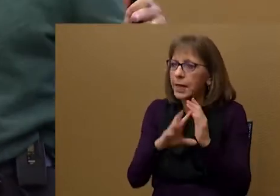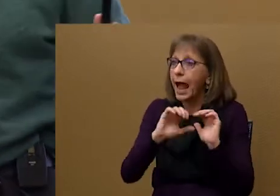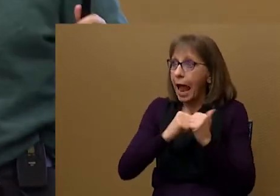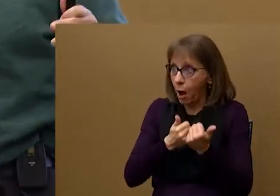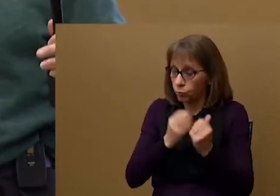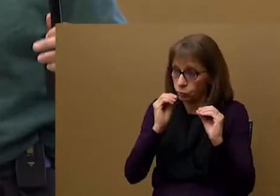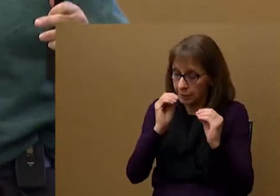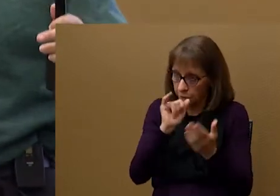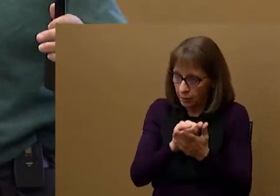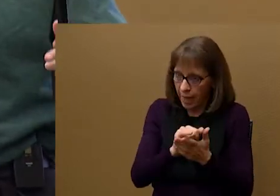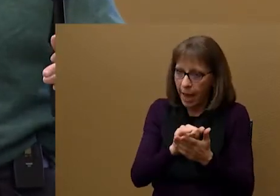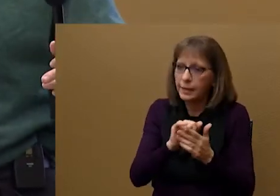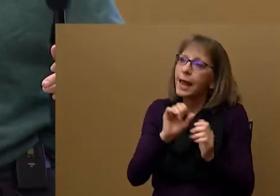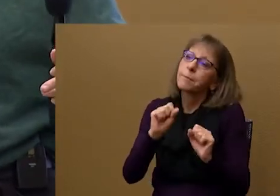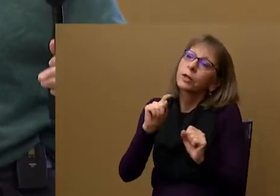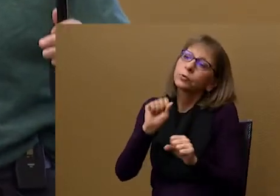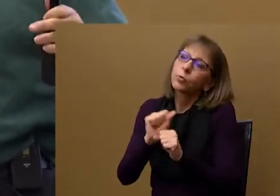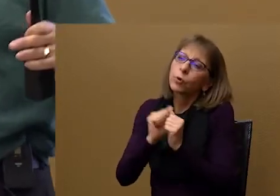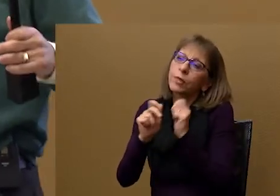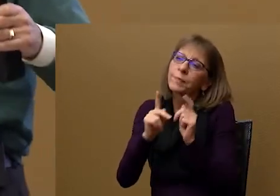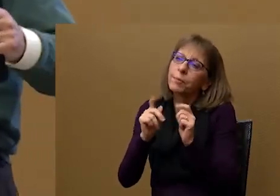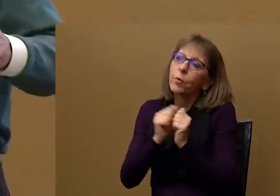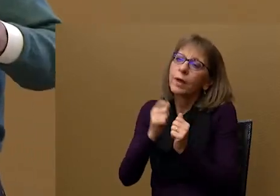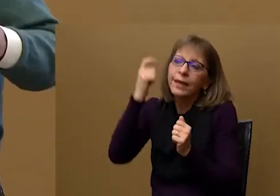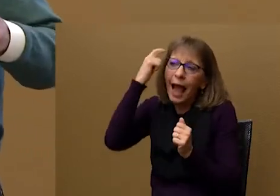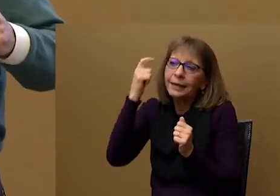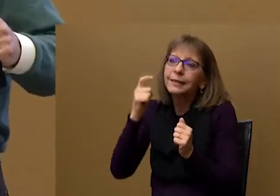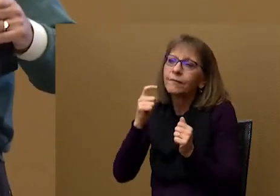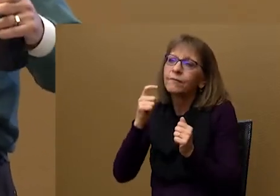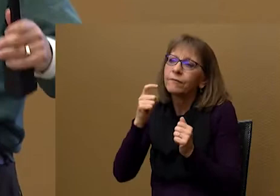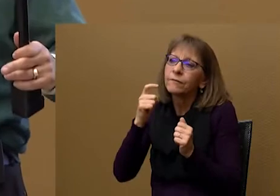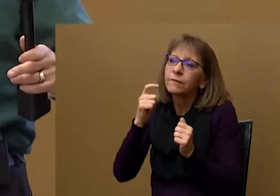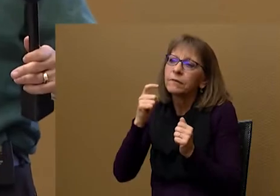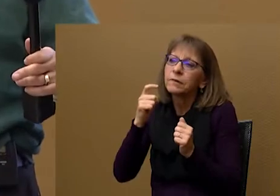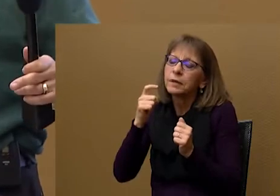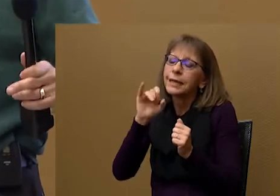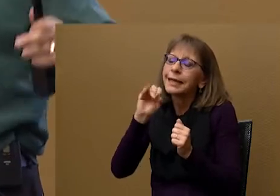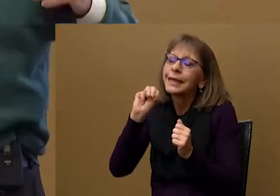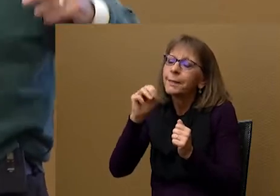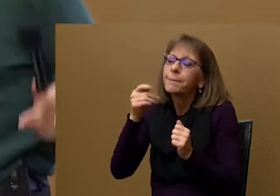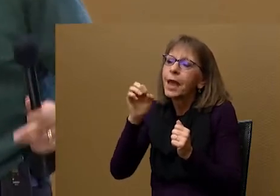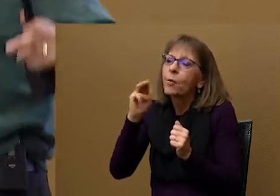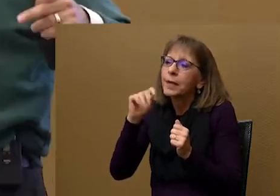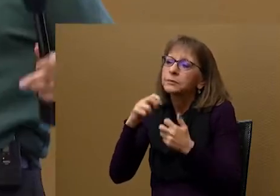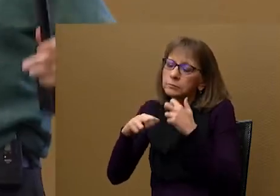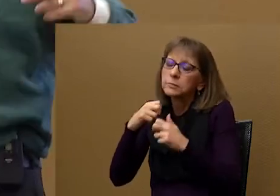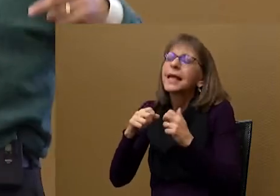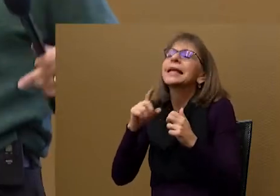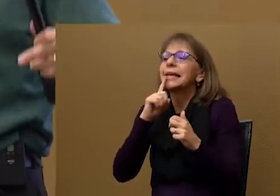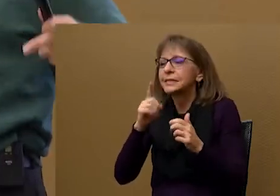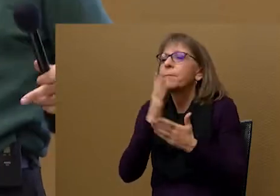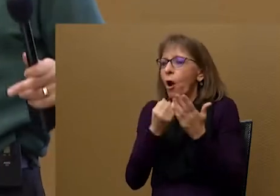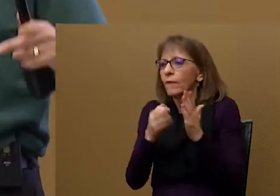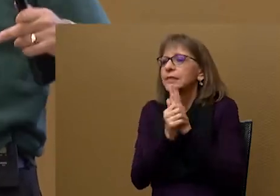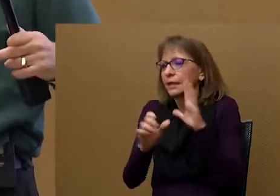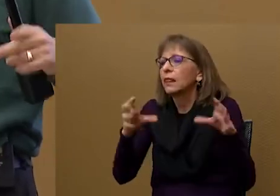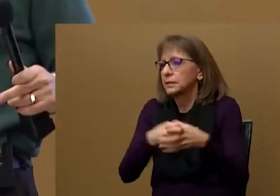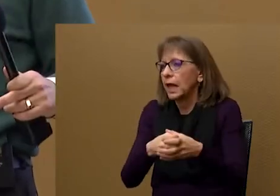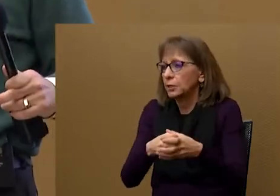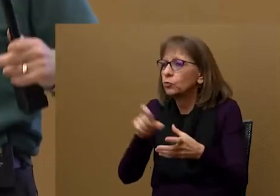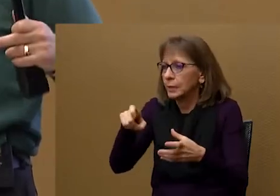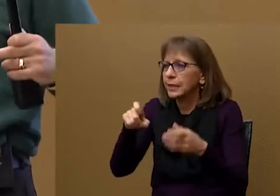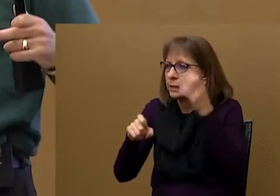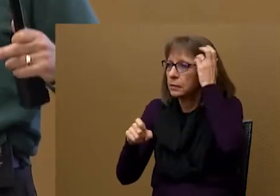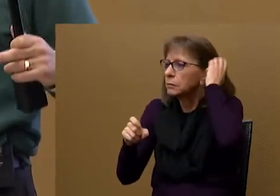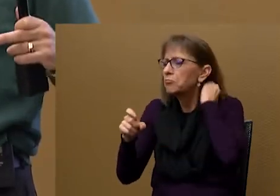of strategies for teaching psychosocial skills and the ability to work with people with cognitive impairments is part of the skill set you